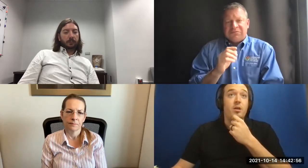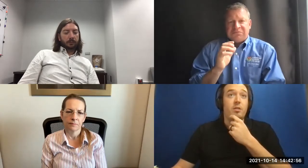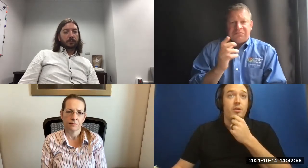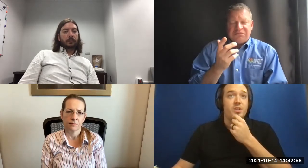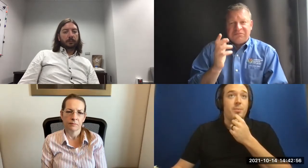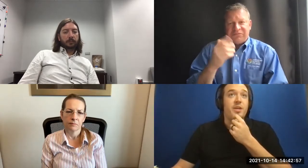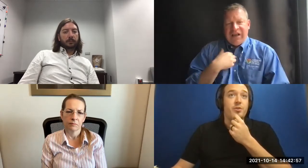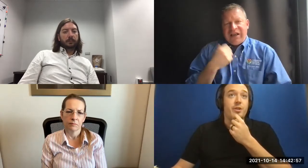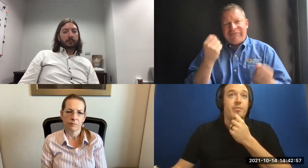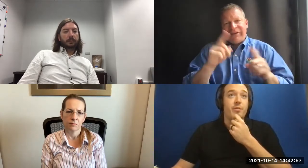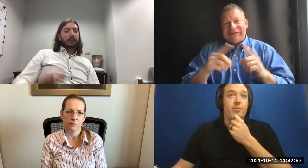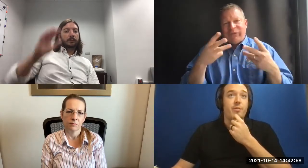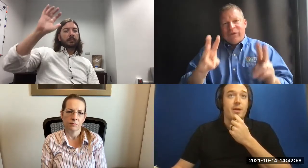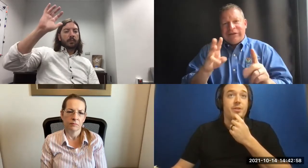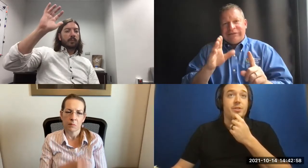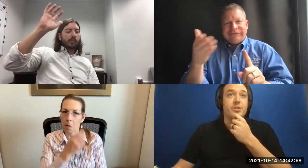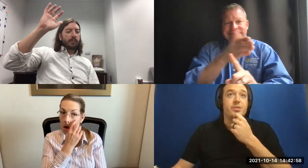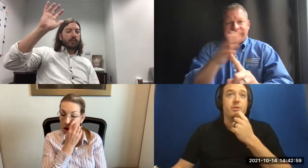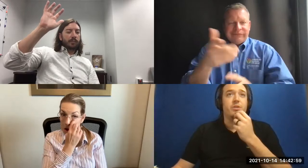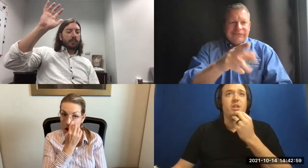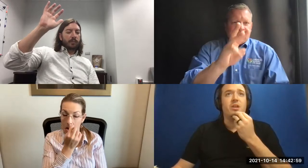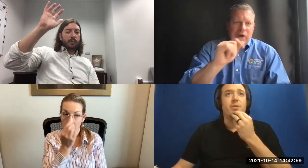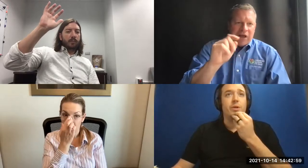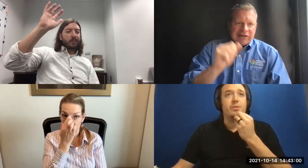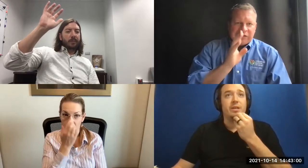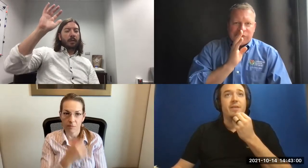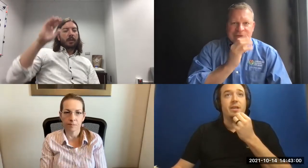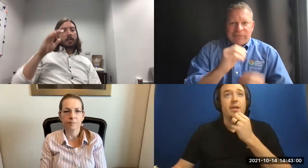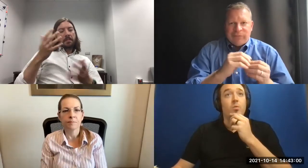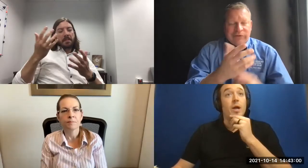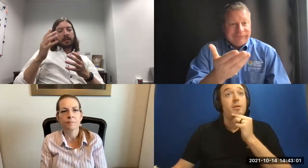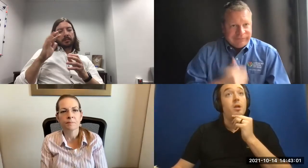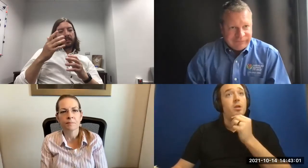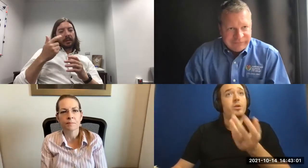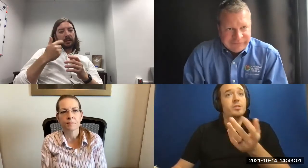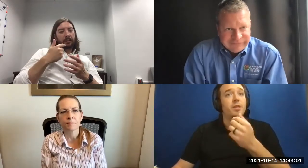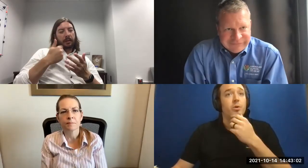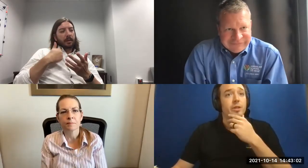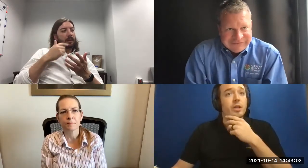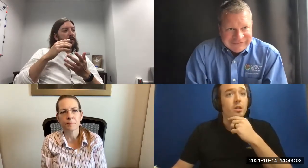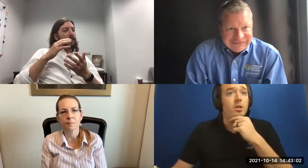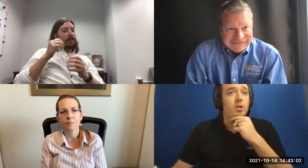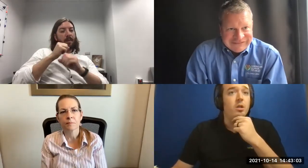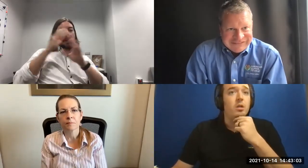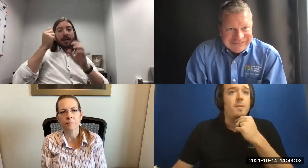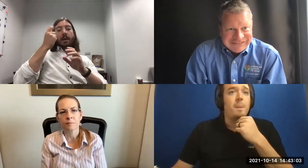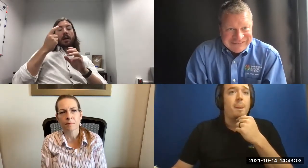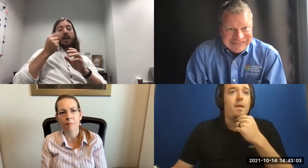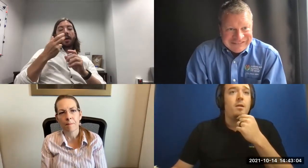that. There's a lot of potential there from that research. And so there's a lot of different ways to really navigate that. Wyatt, you can speak a little more to that.